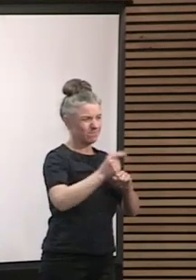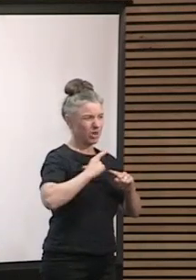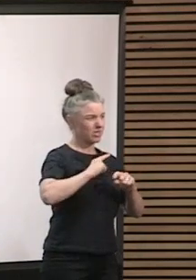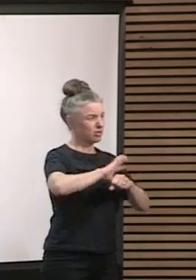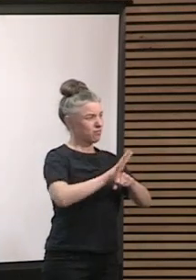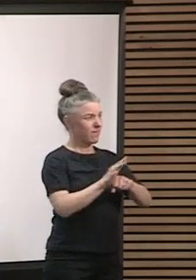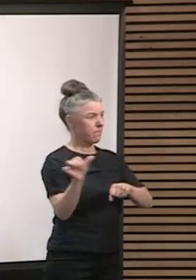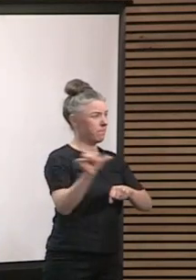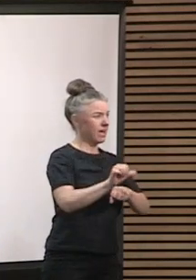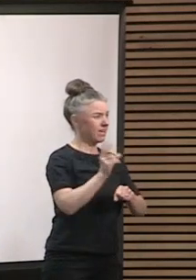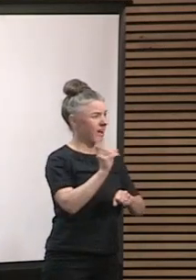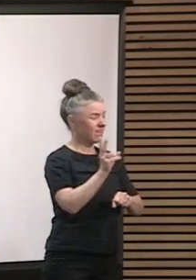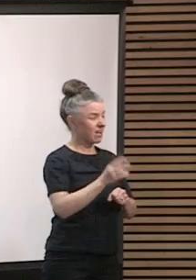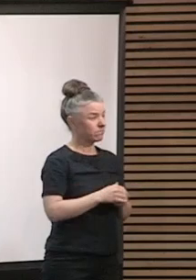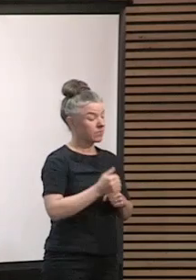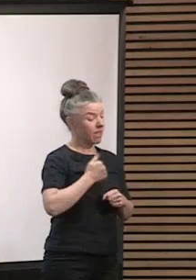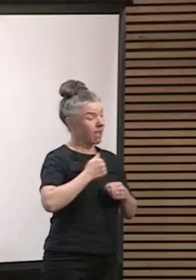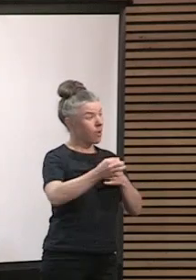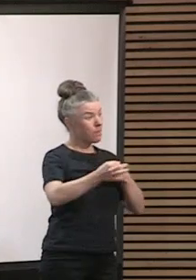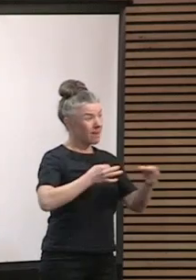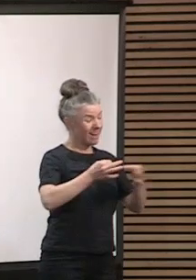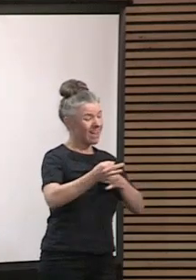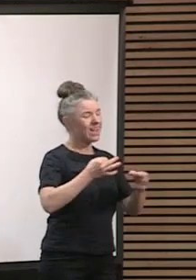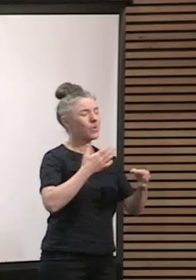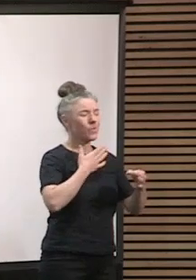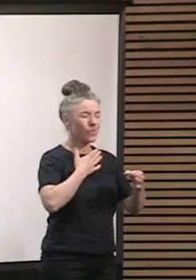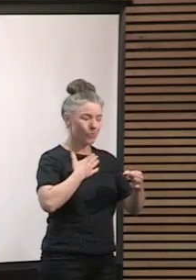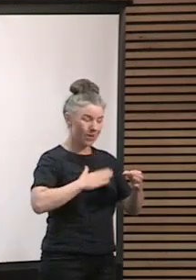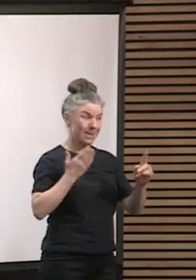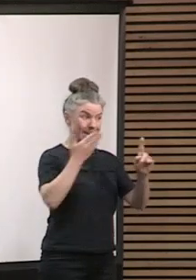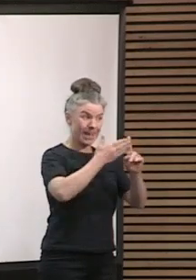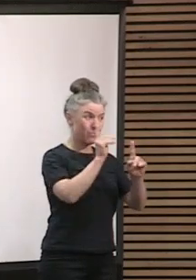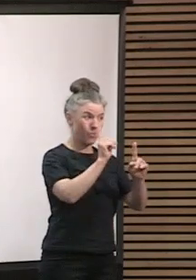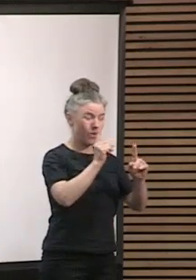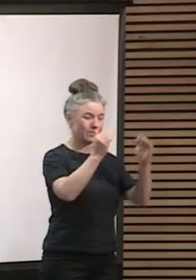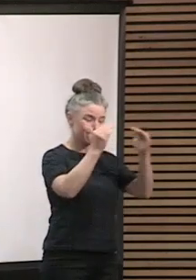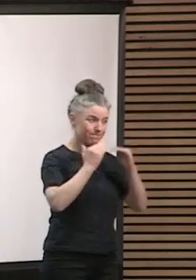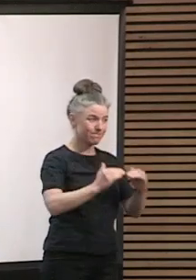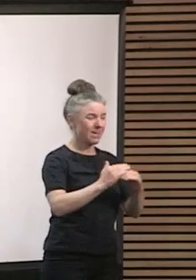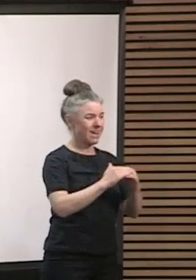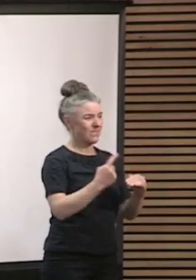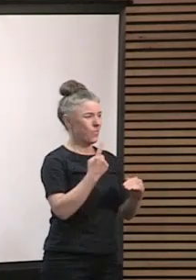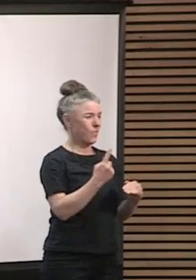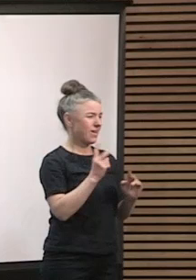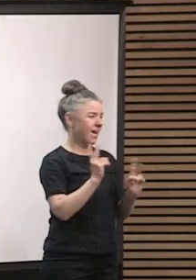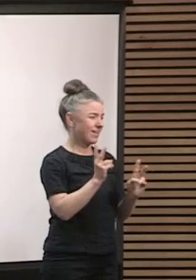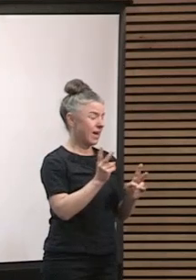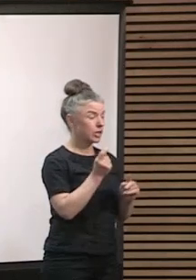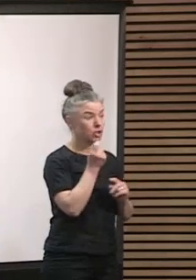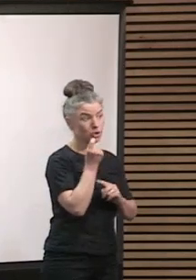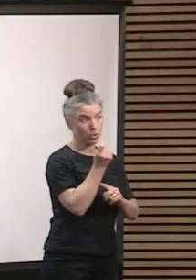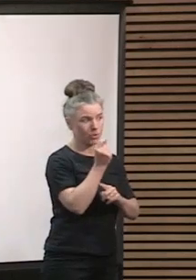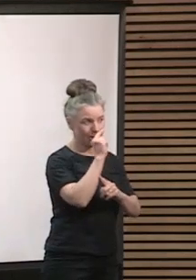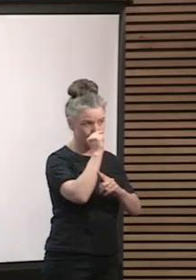plan with the primary purpose of restoring our level 1 freedoms as quickly as possible.